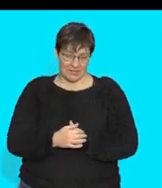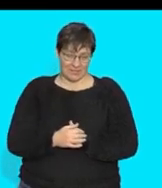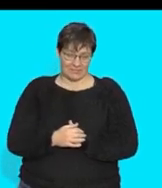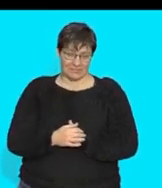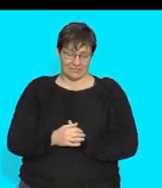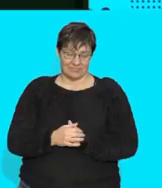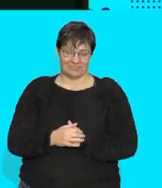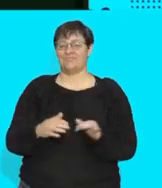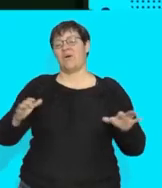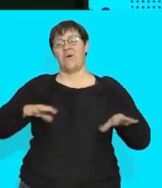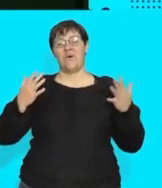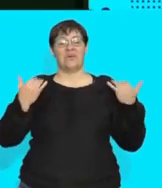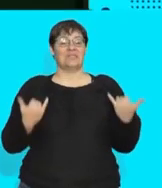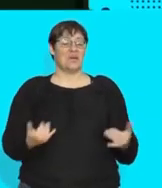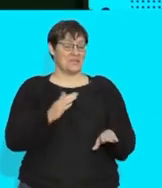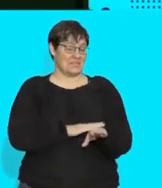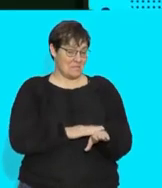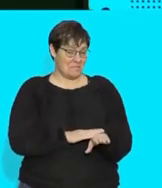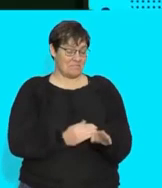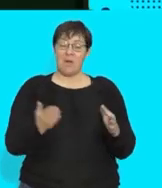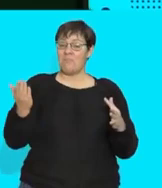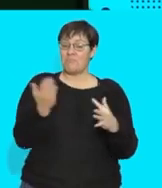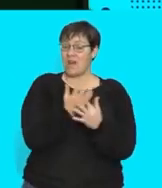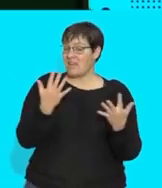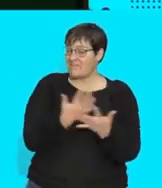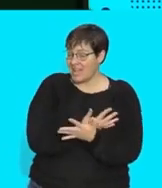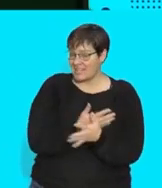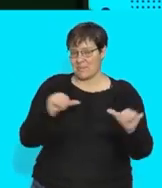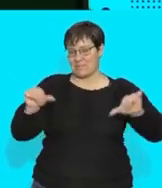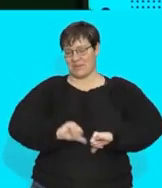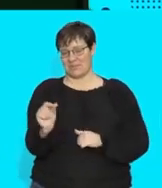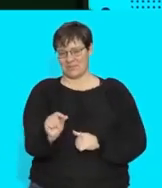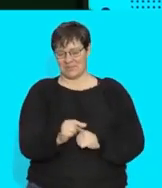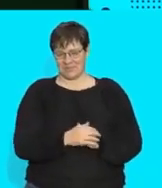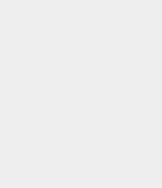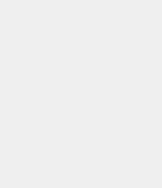right, guys, that's all we have time for now. We're going to take a quick break and we'll be right back.